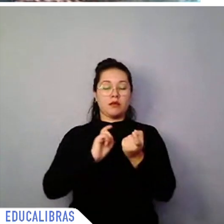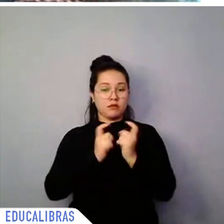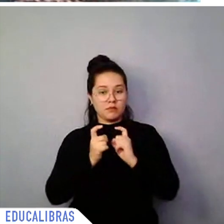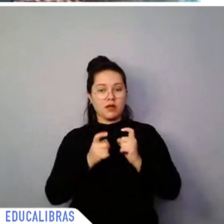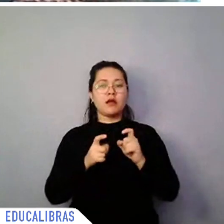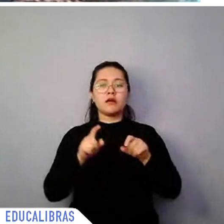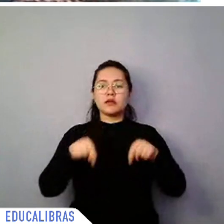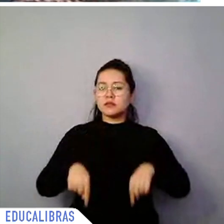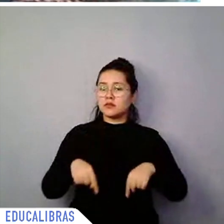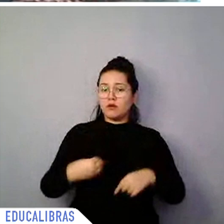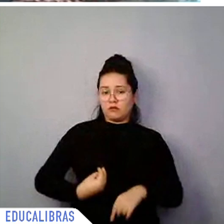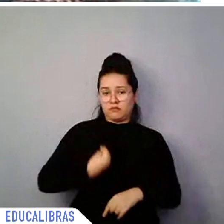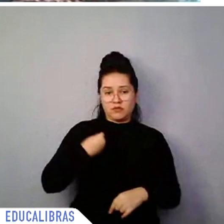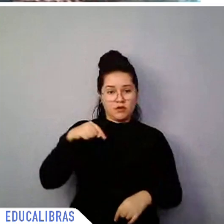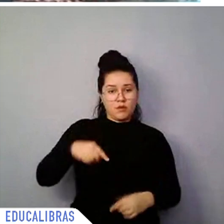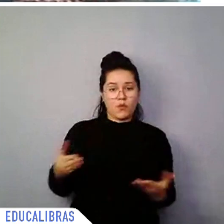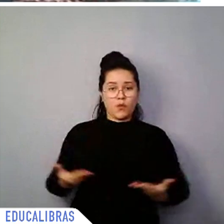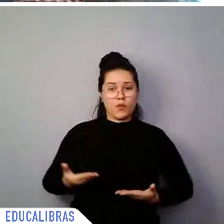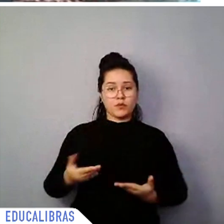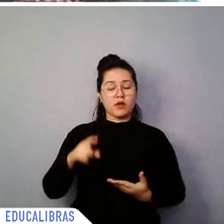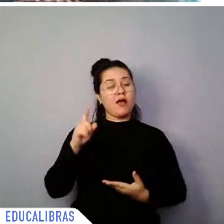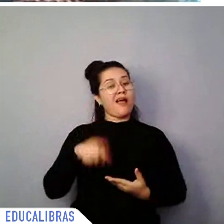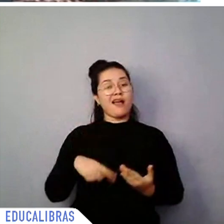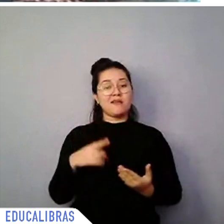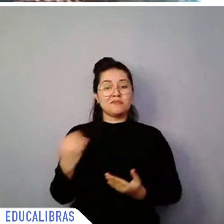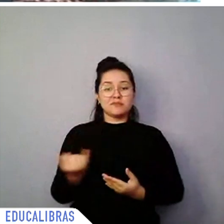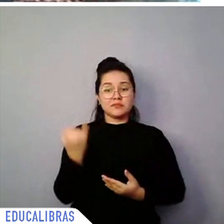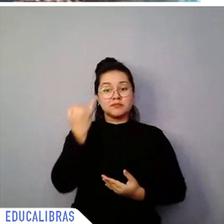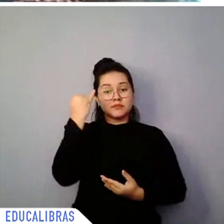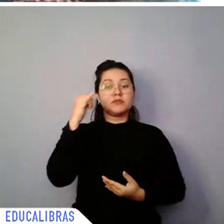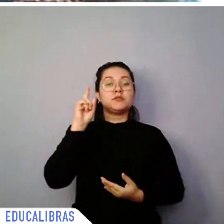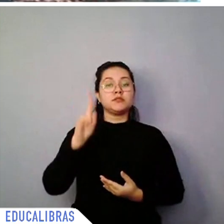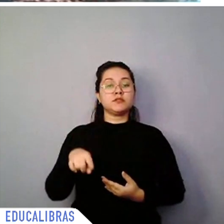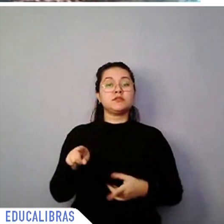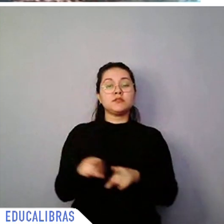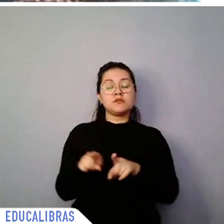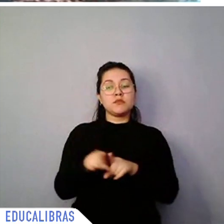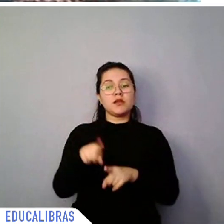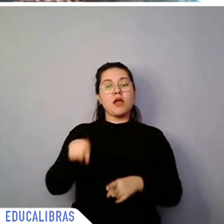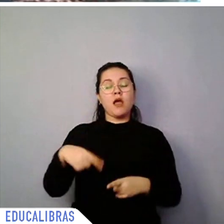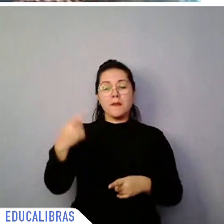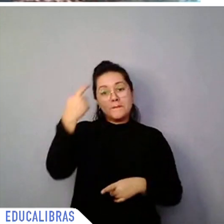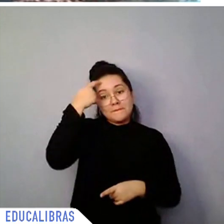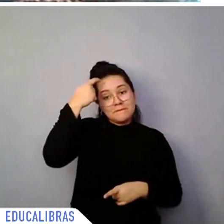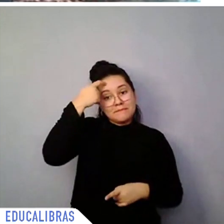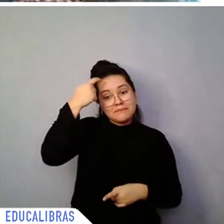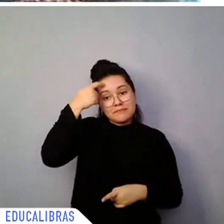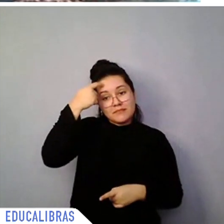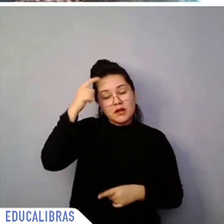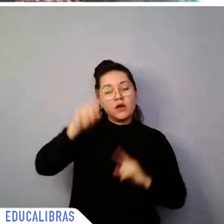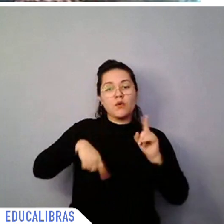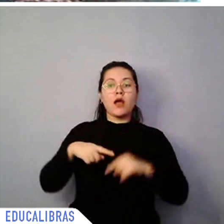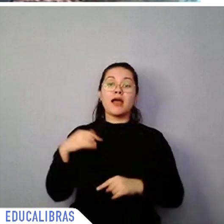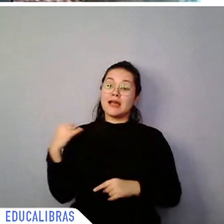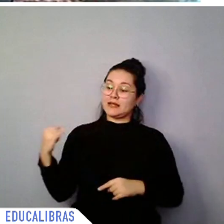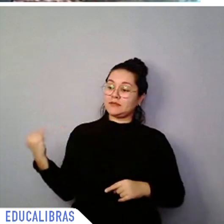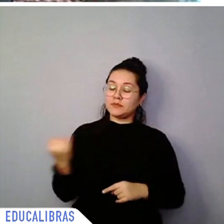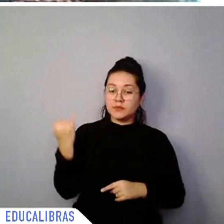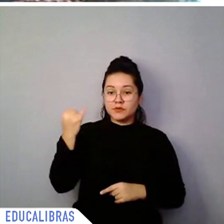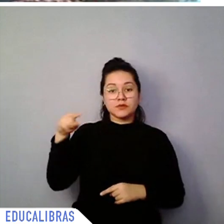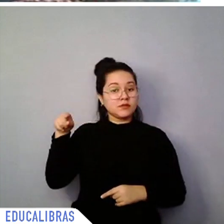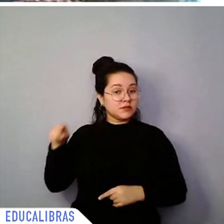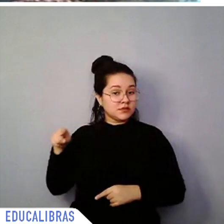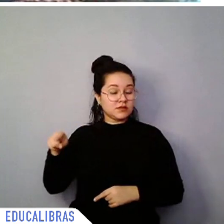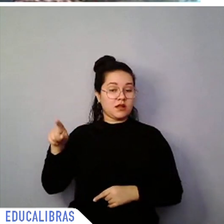information and conferences just like this one we are in now, they are essential, because we are going to show people